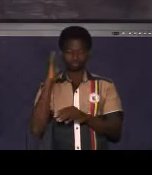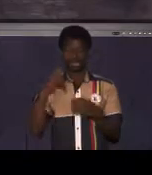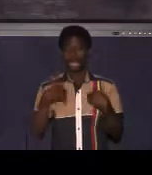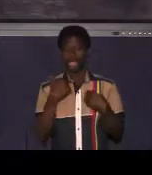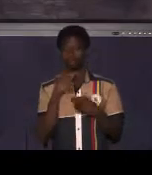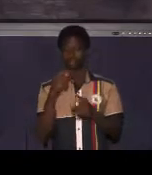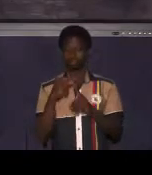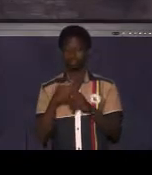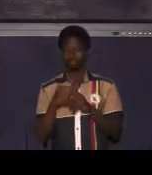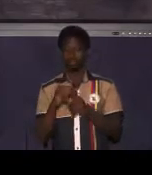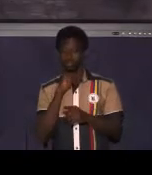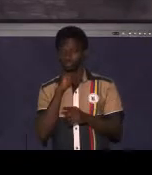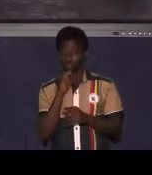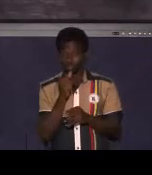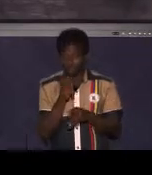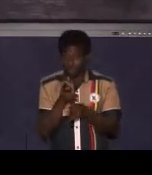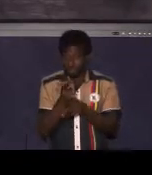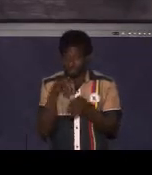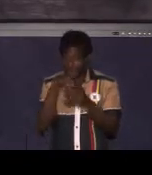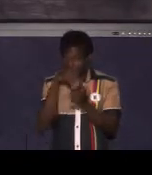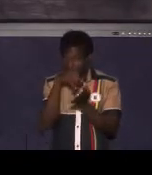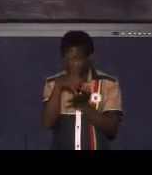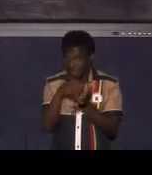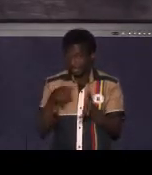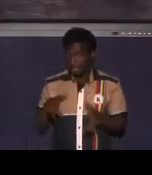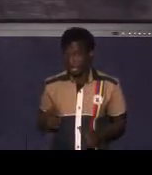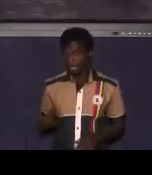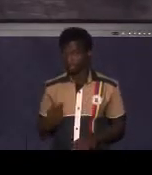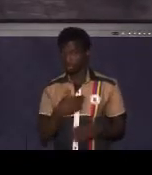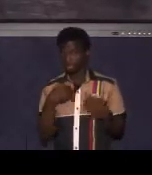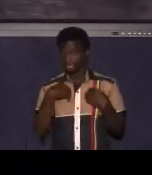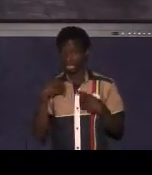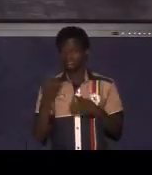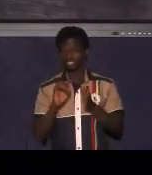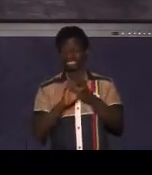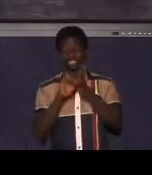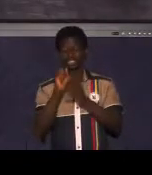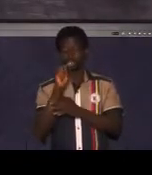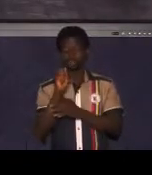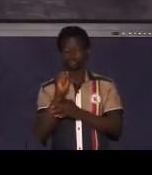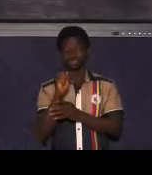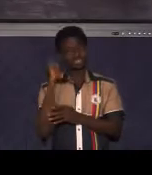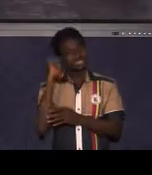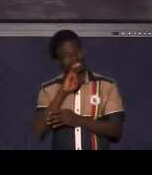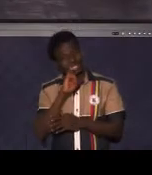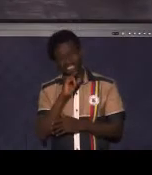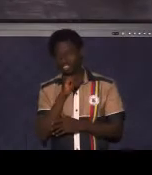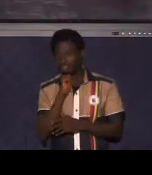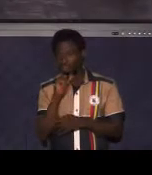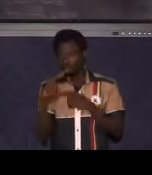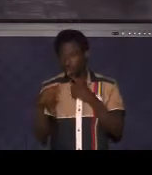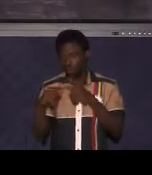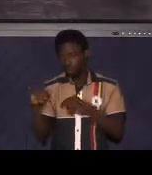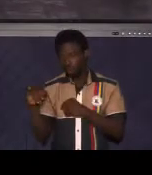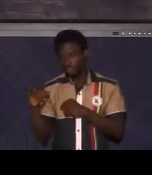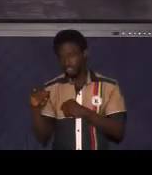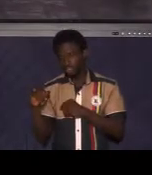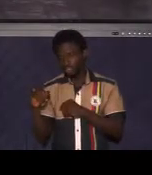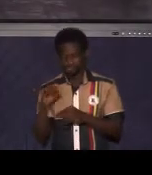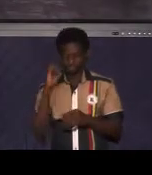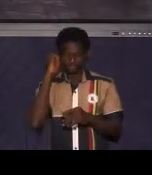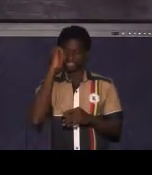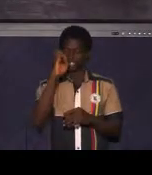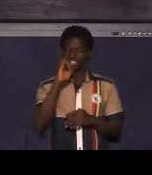have the word not embedded in it. So let's have these examples. He is not